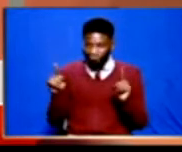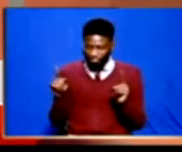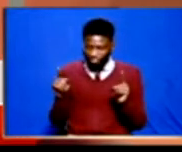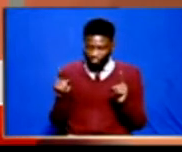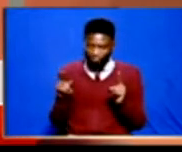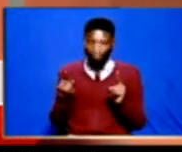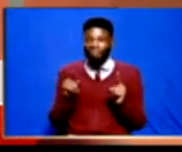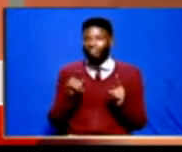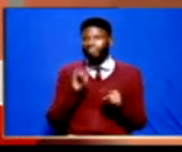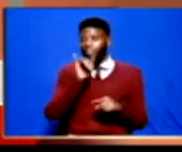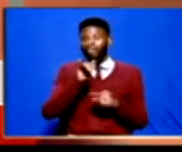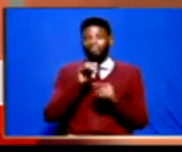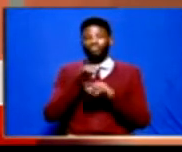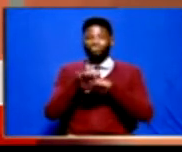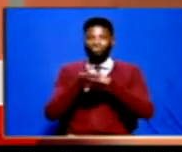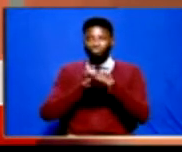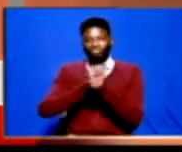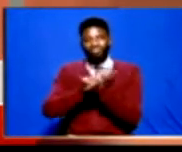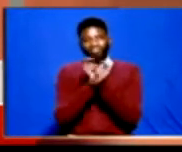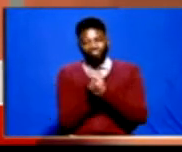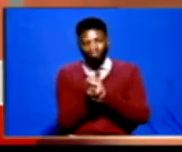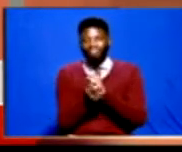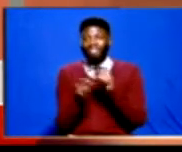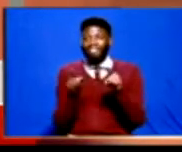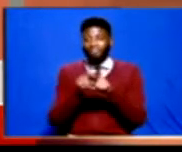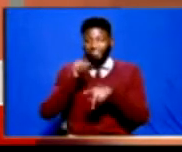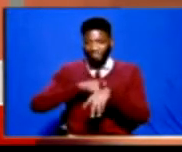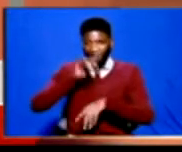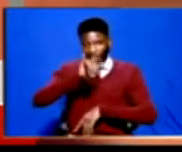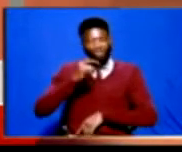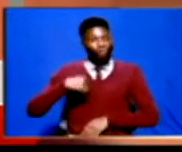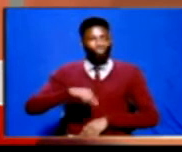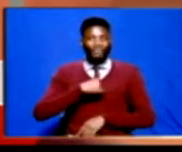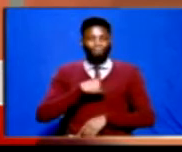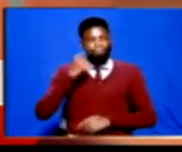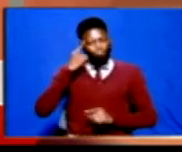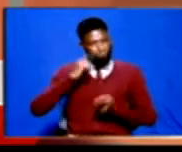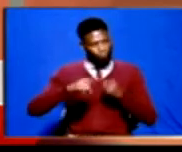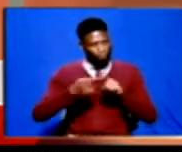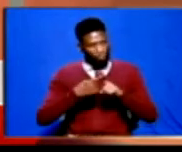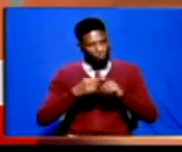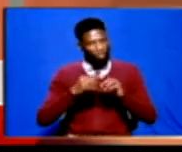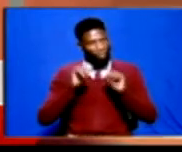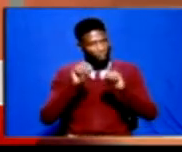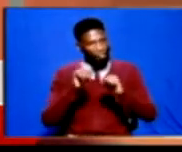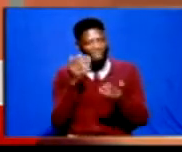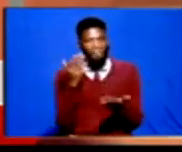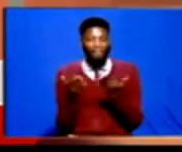This is slowly changing over time. And during that period when we were considering waiting for the